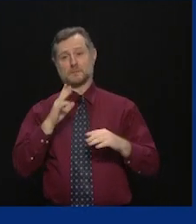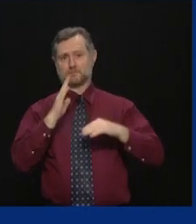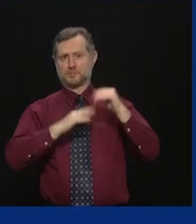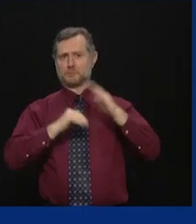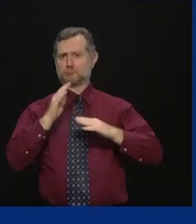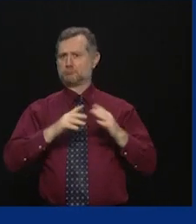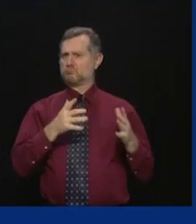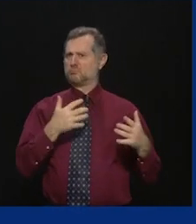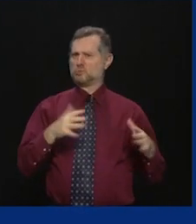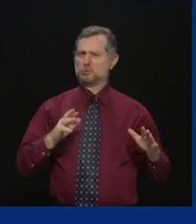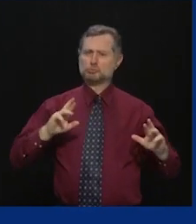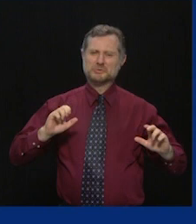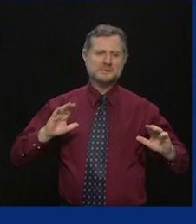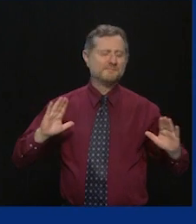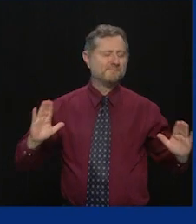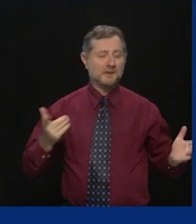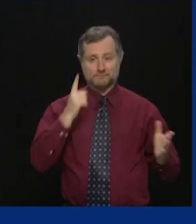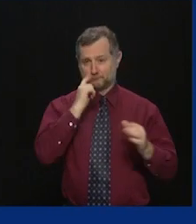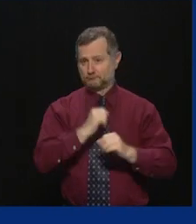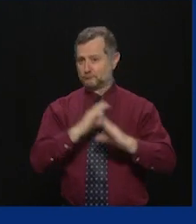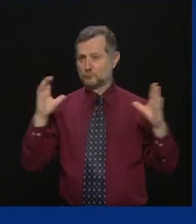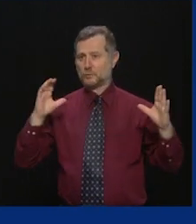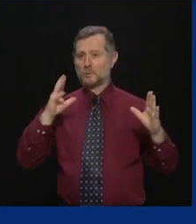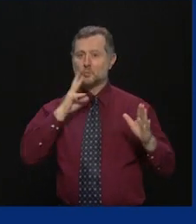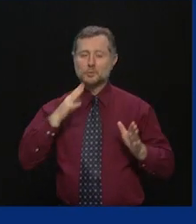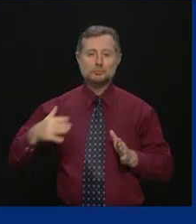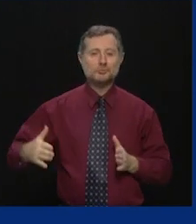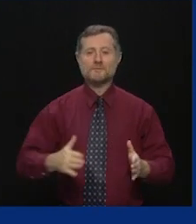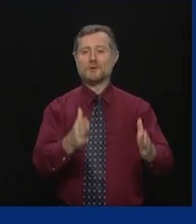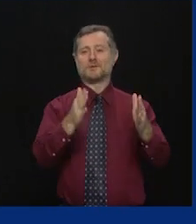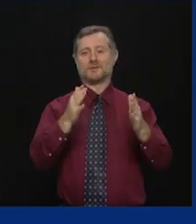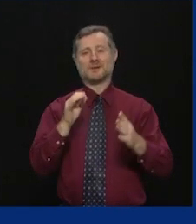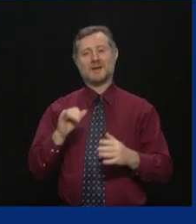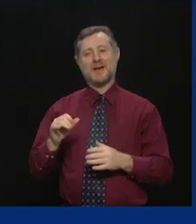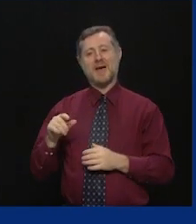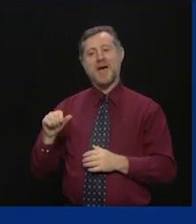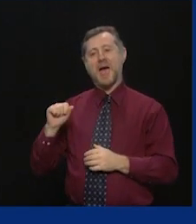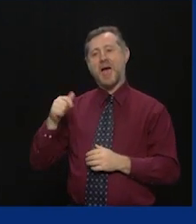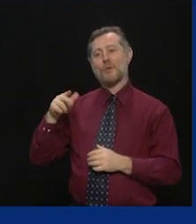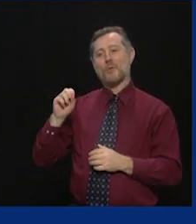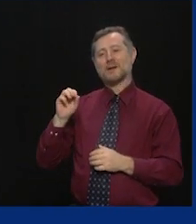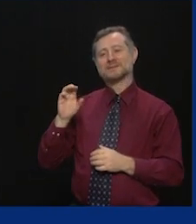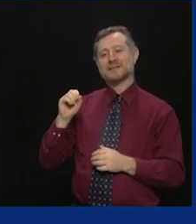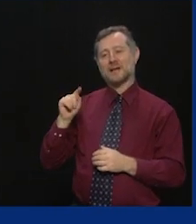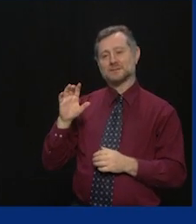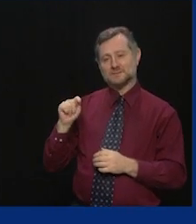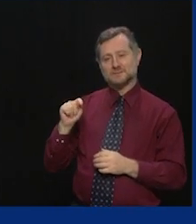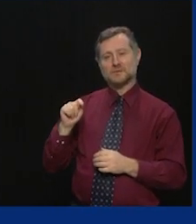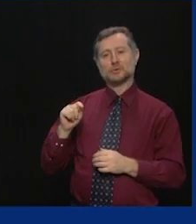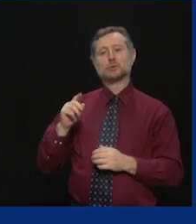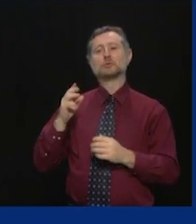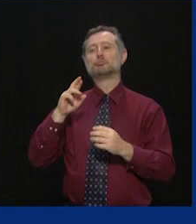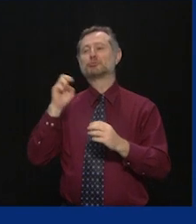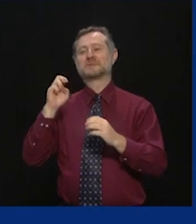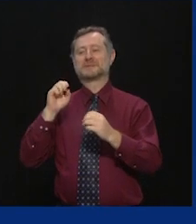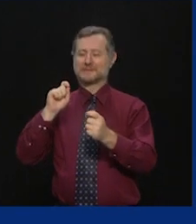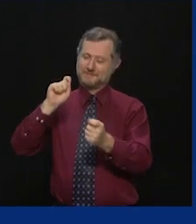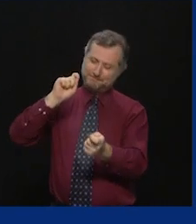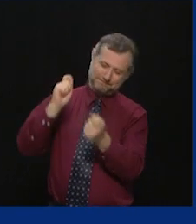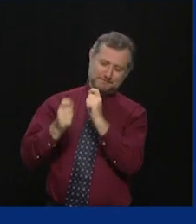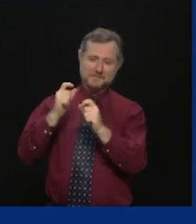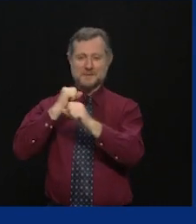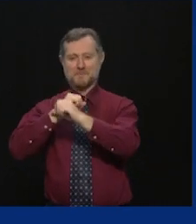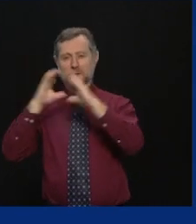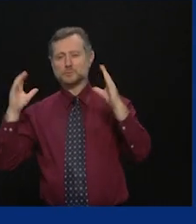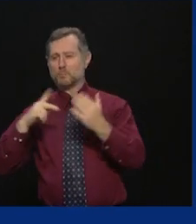our waterfront through Rock the Riverway and the Aqueduct Reimagined initiative. This is a tremendous, tremendous win for our economy,